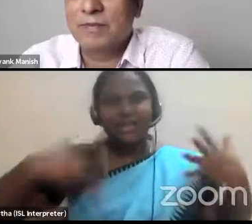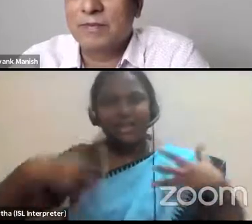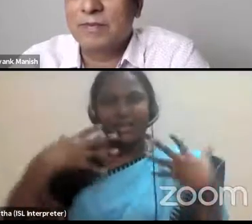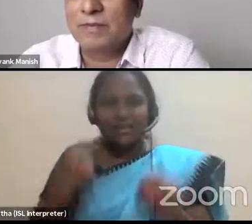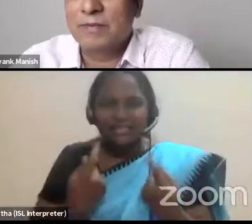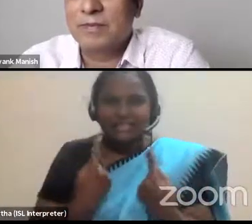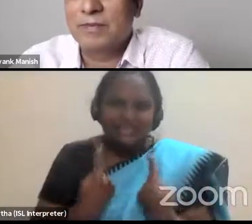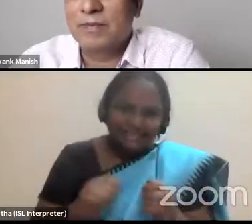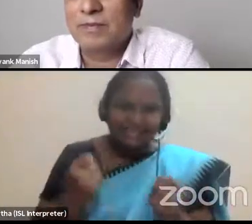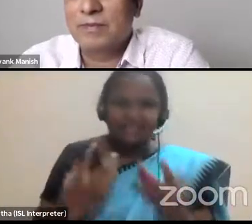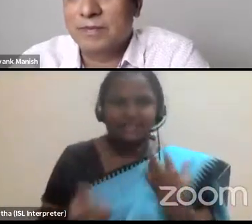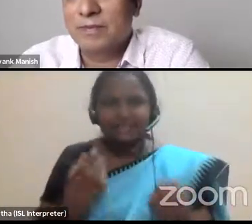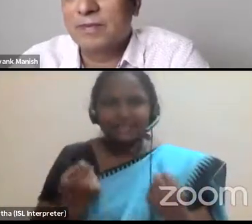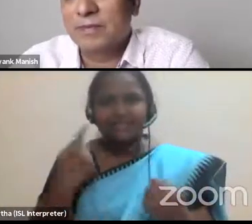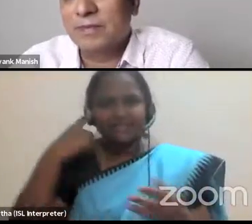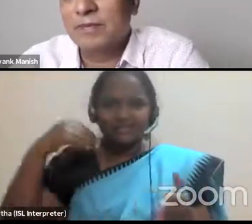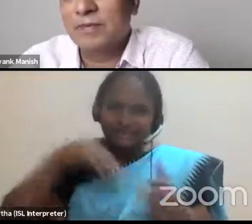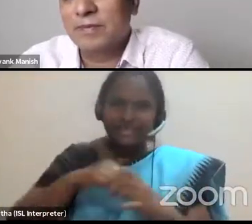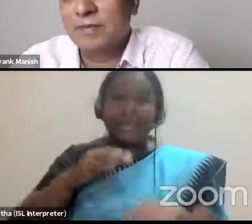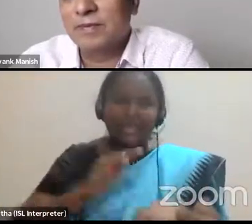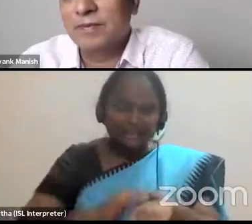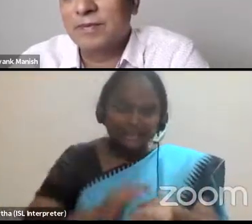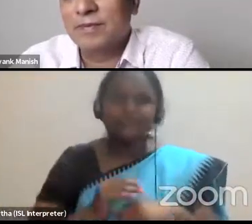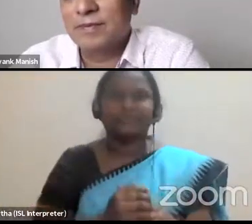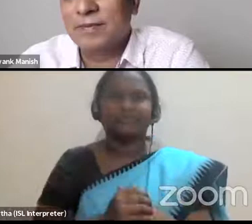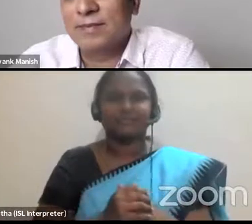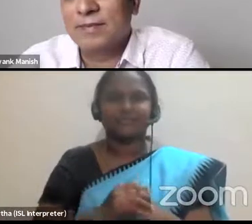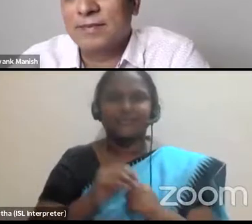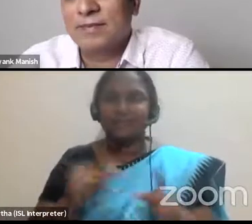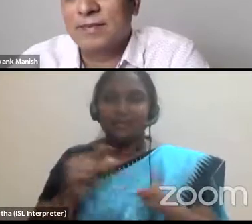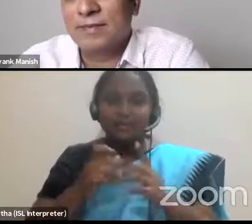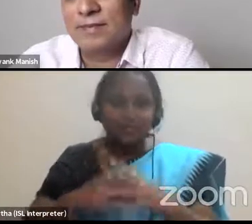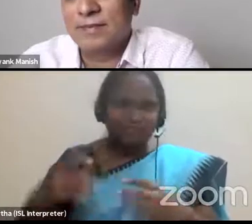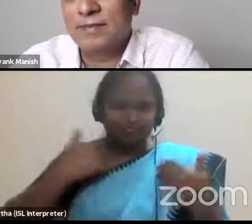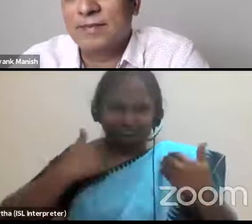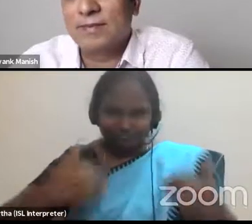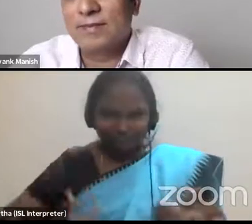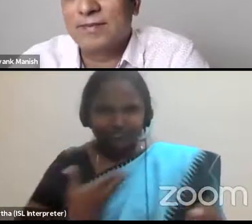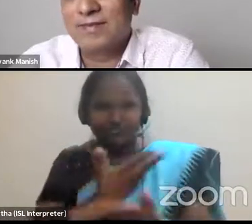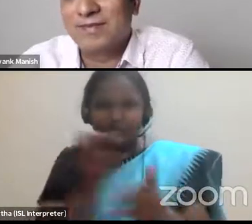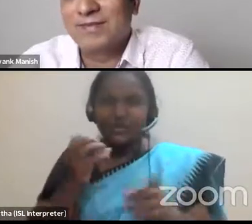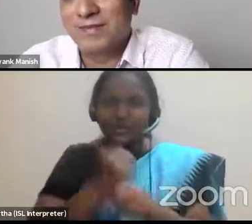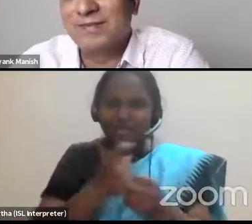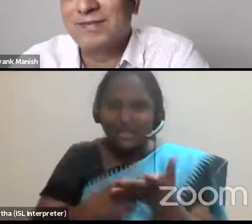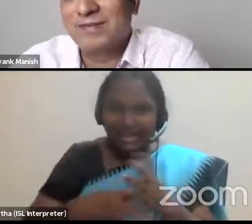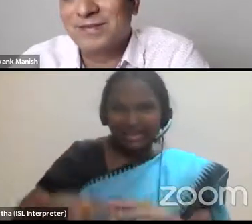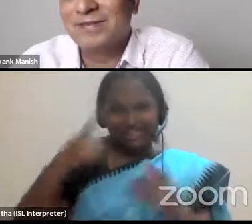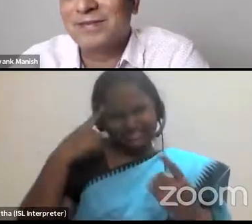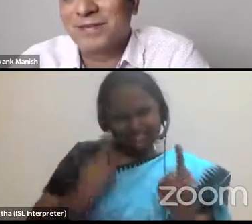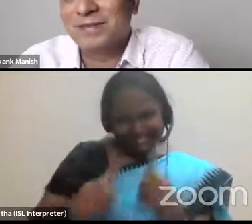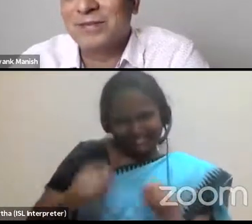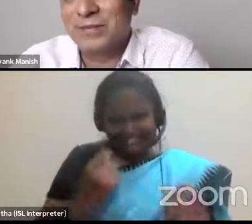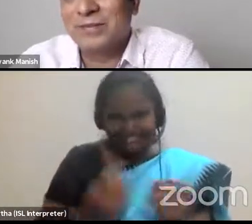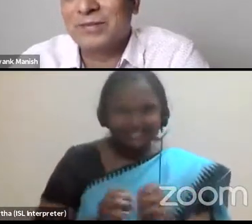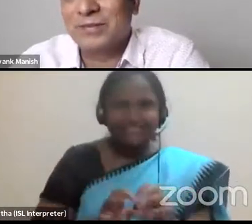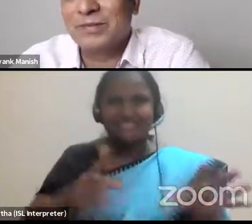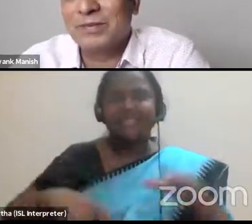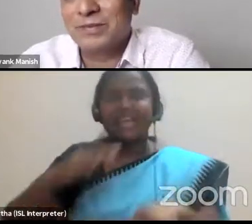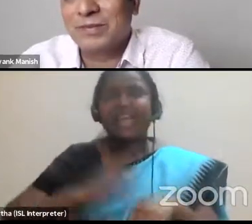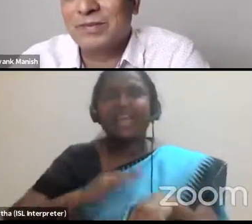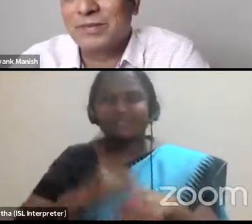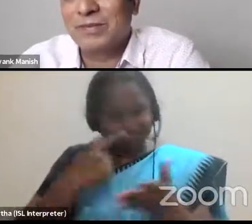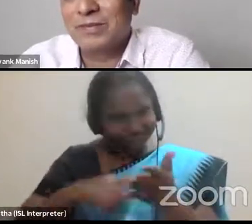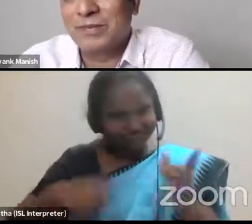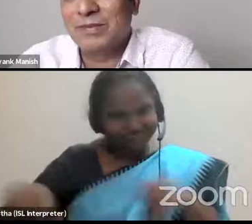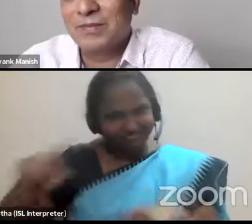you're trying to create an authentic experience. It's partially physical in the hologram. You're trying to create a physical experience almost,